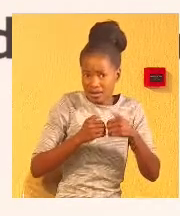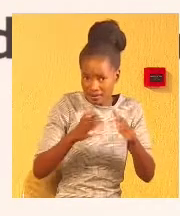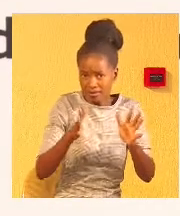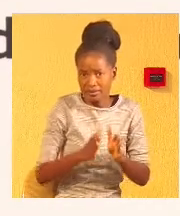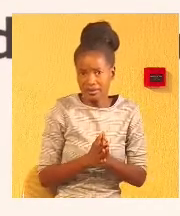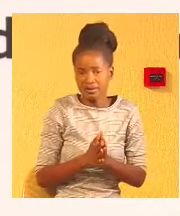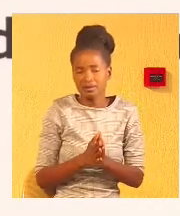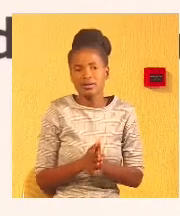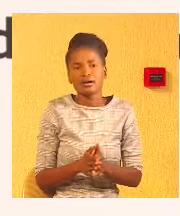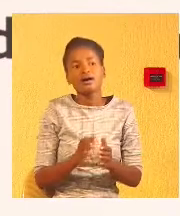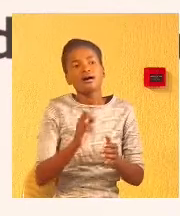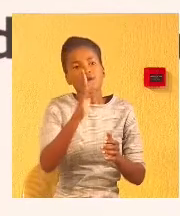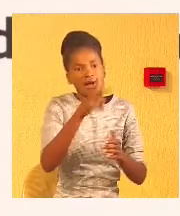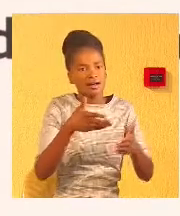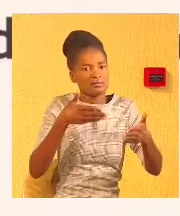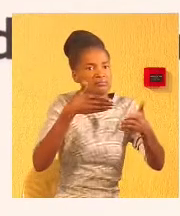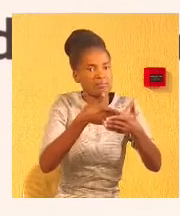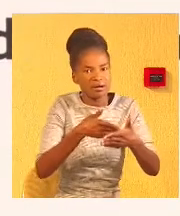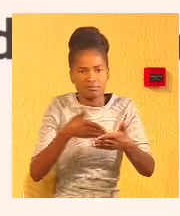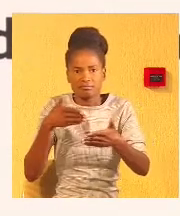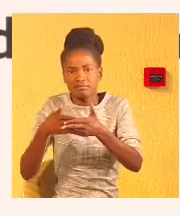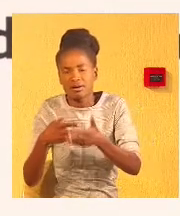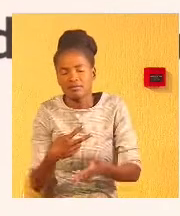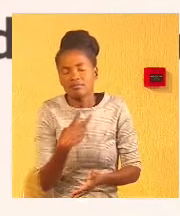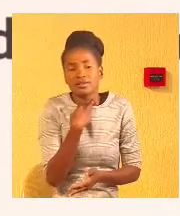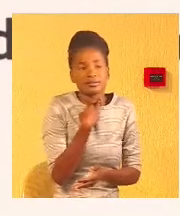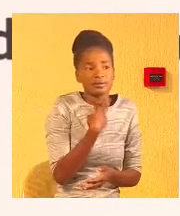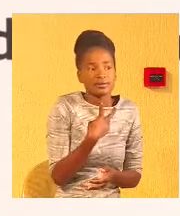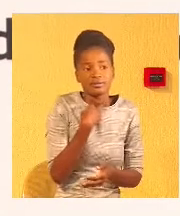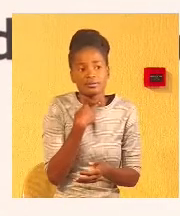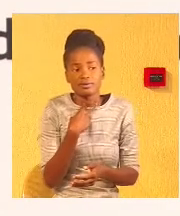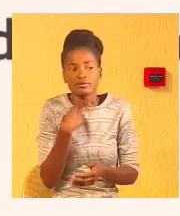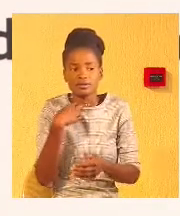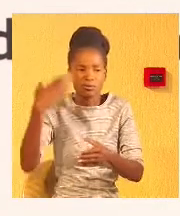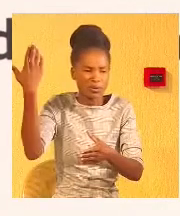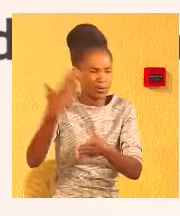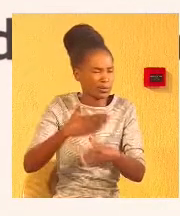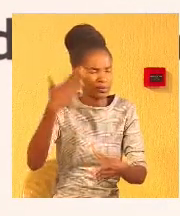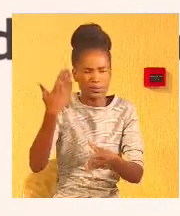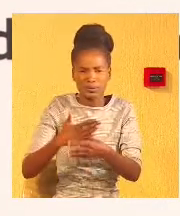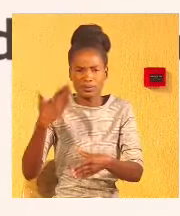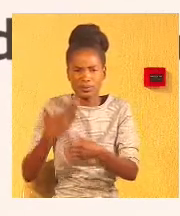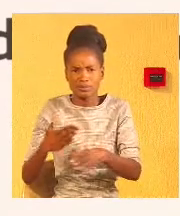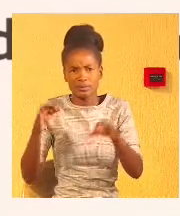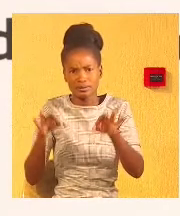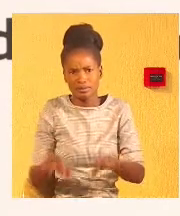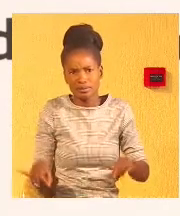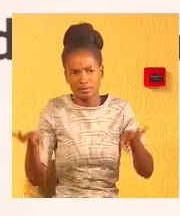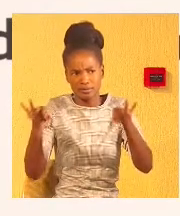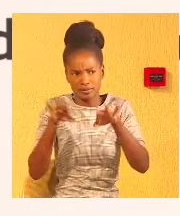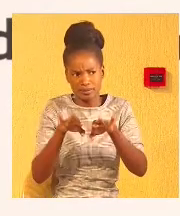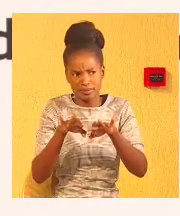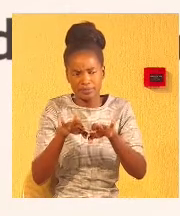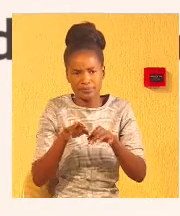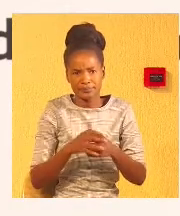in limitations. It tends in one way or another to limit their